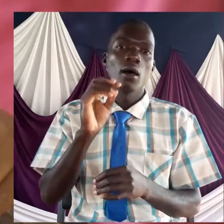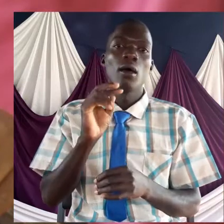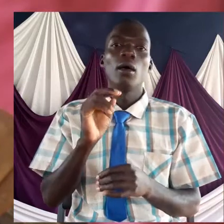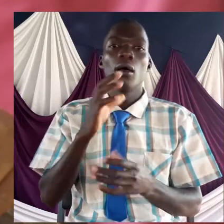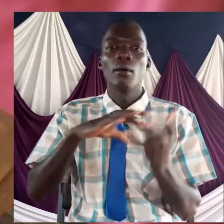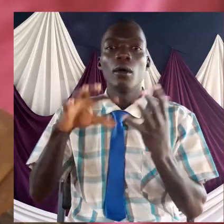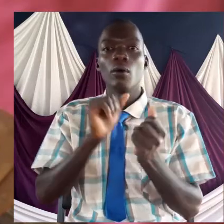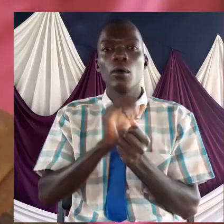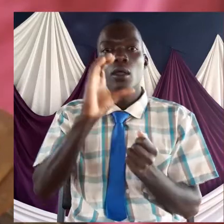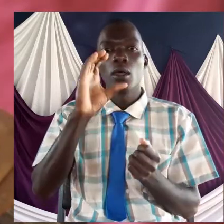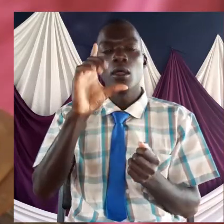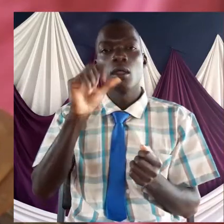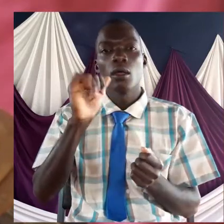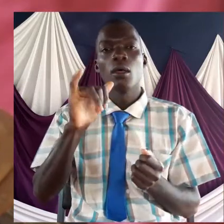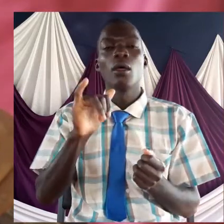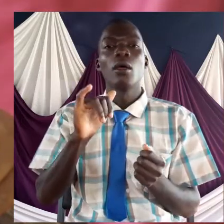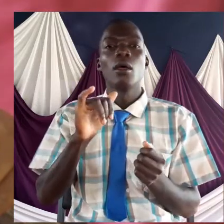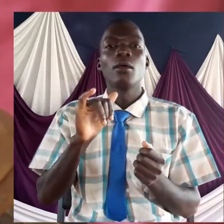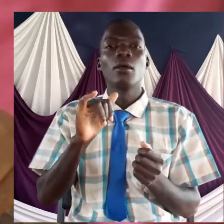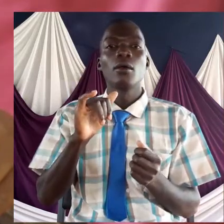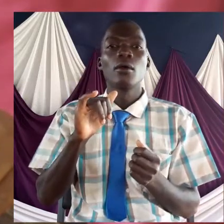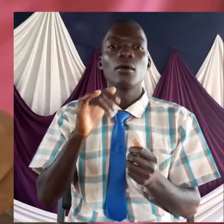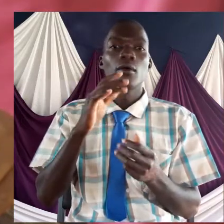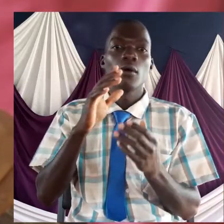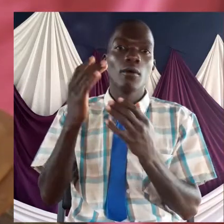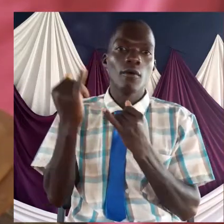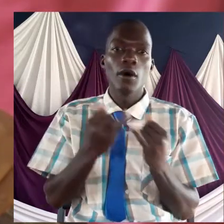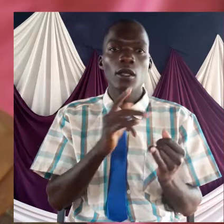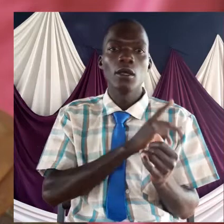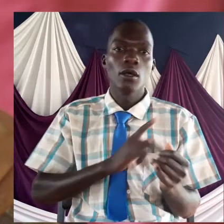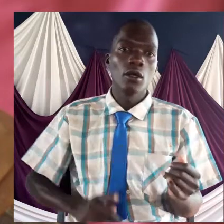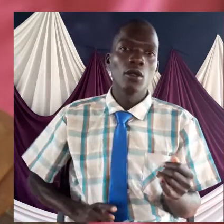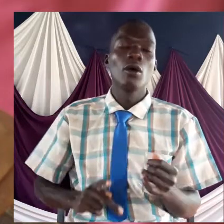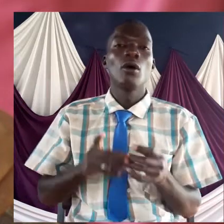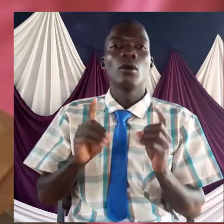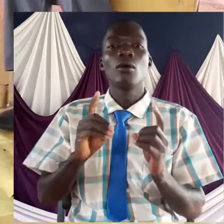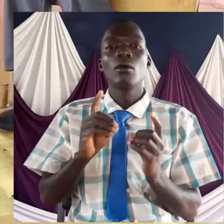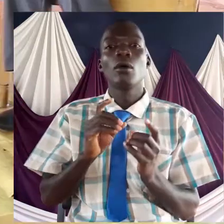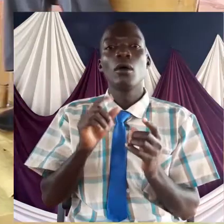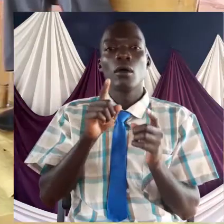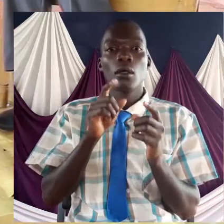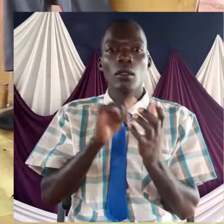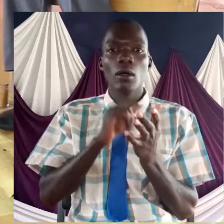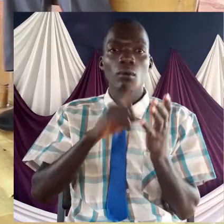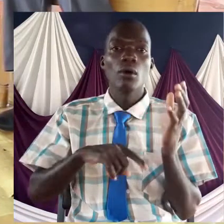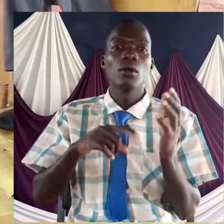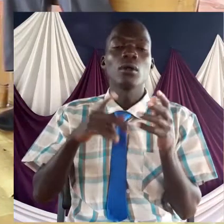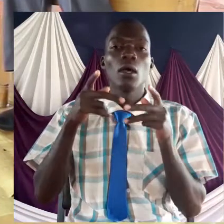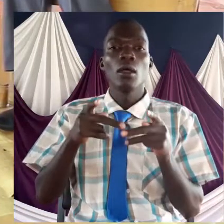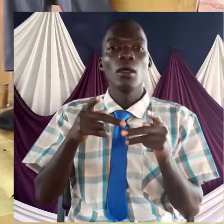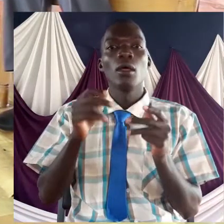kingdoms of Europe then. And that's what you are linking to, the 10